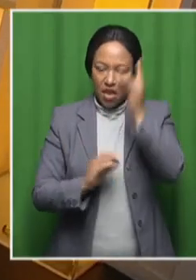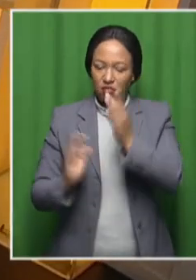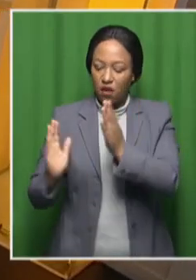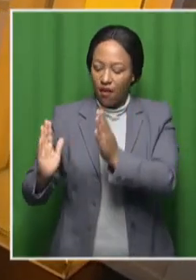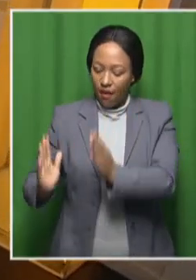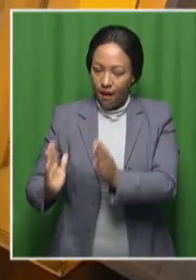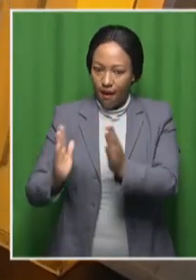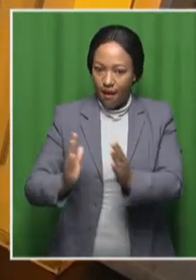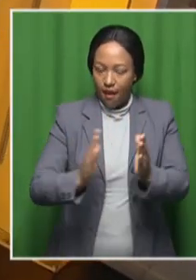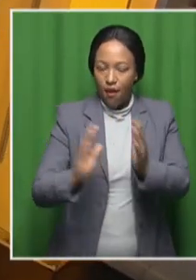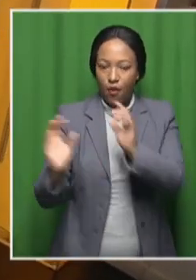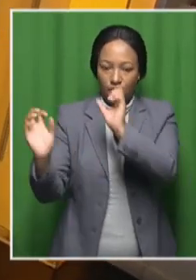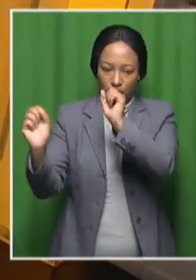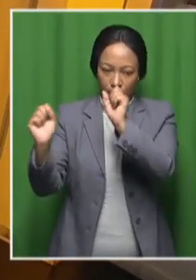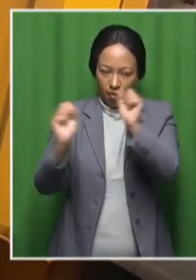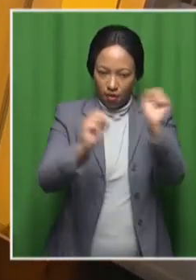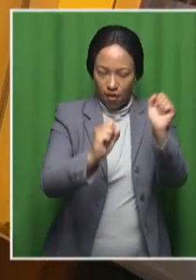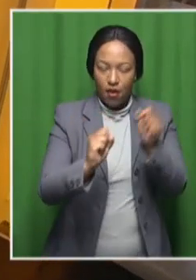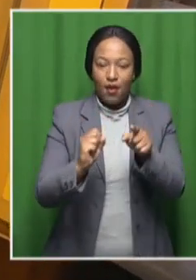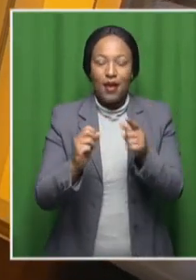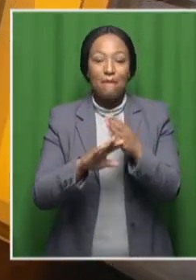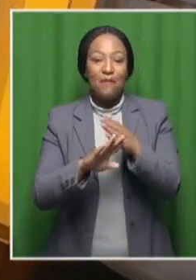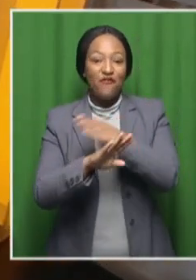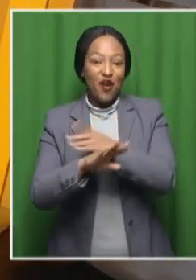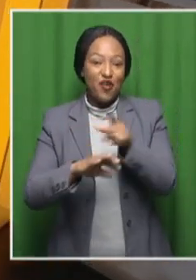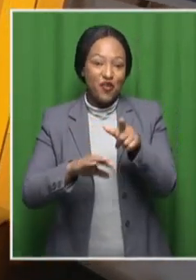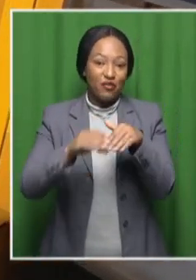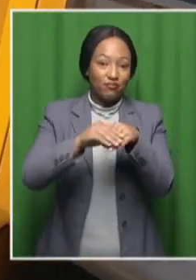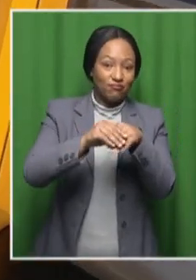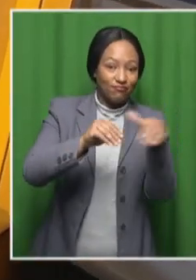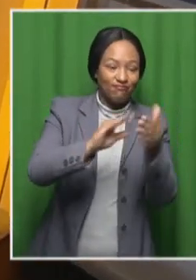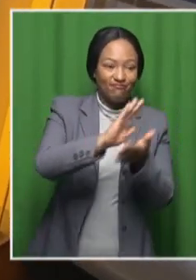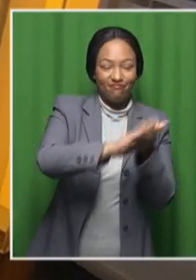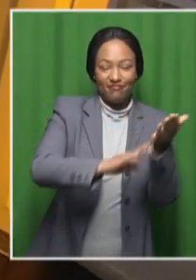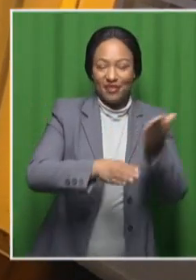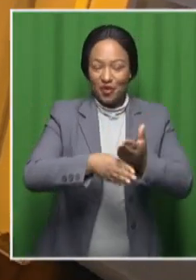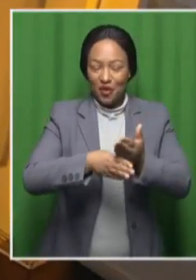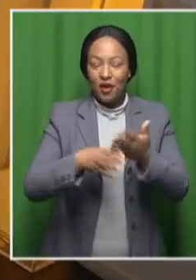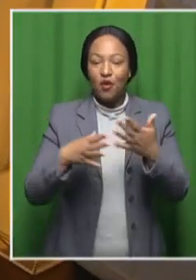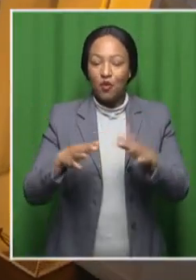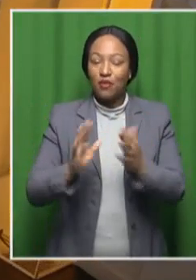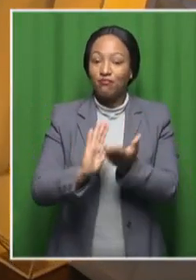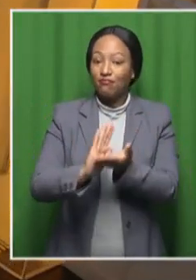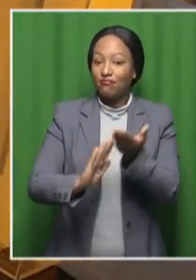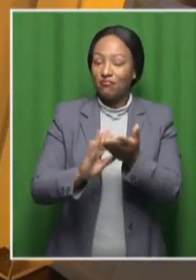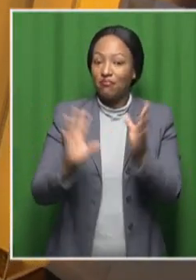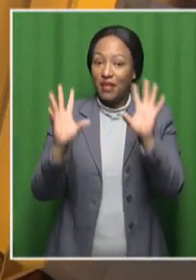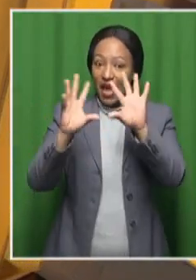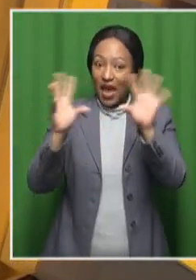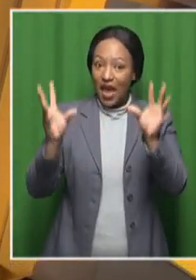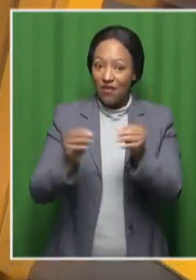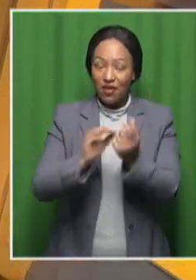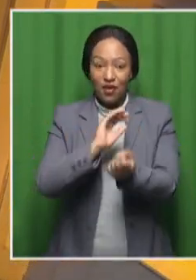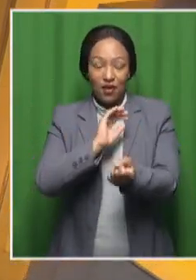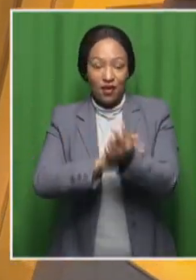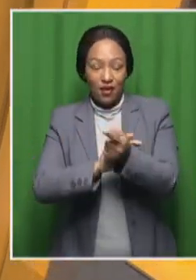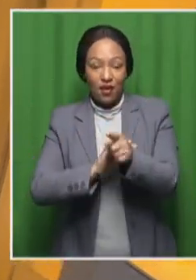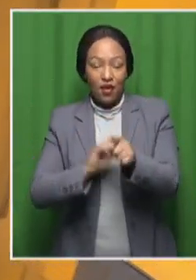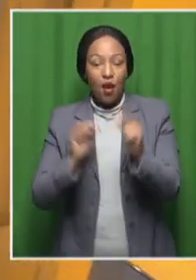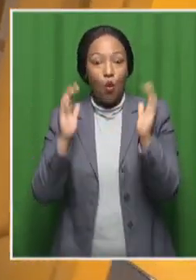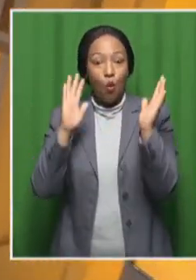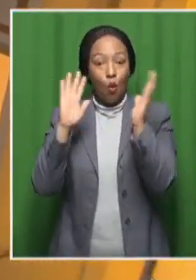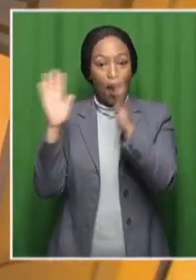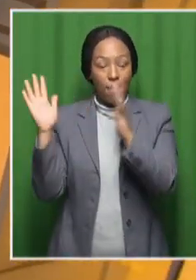and all you need to know before you head out, and especially this week, I promise you, with everything that's been happening with the weather and how